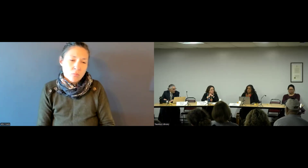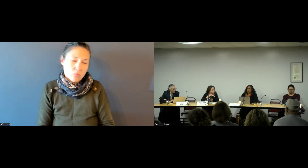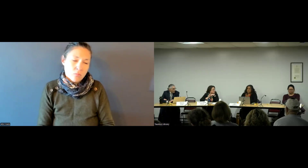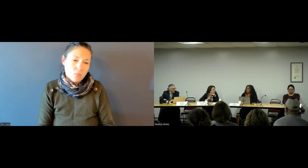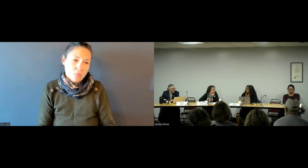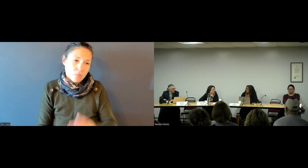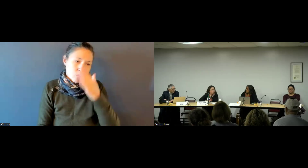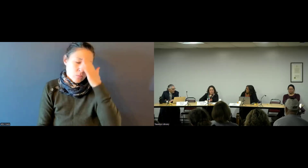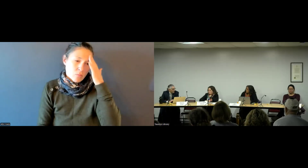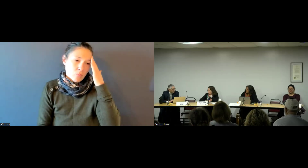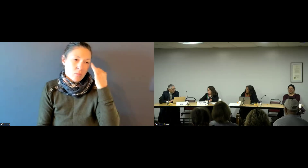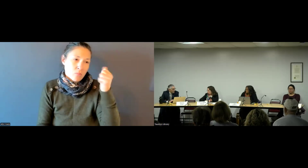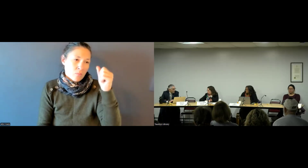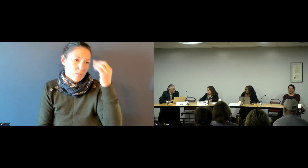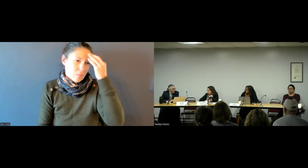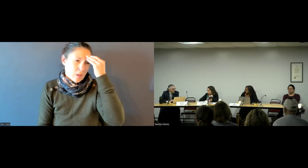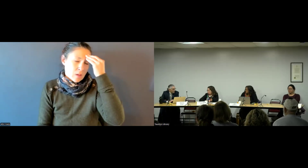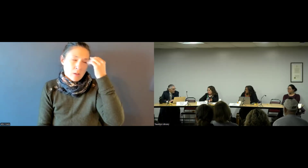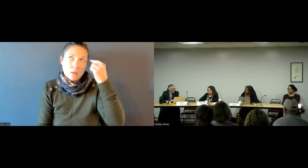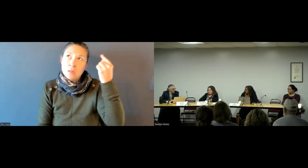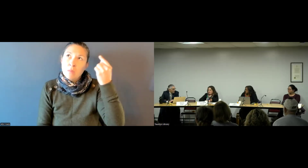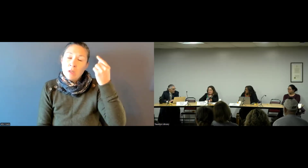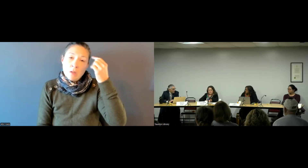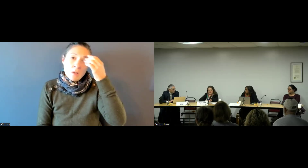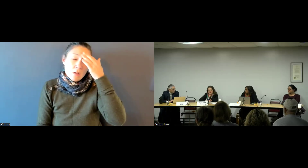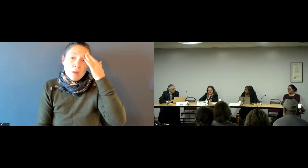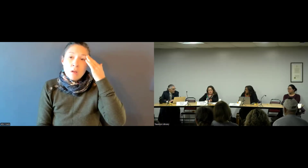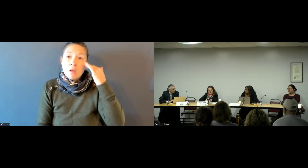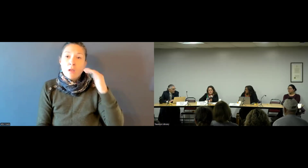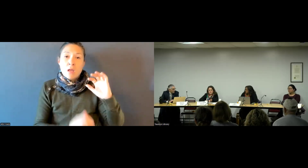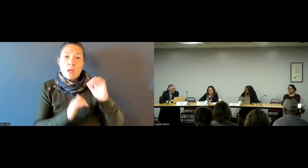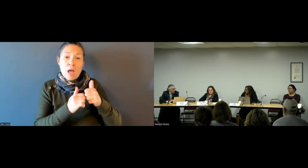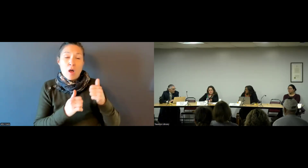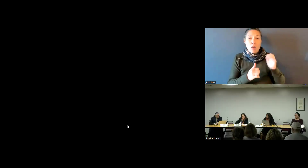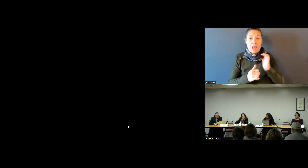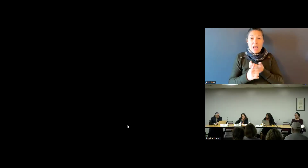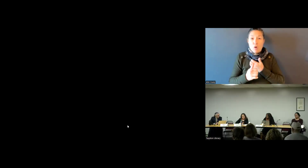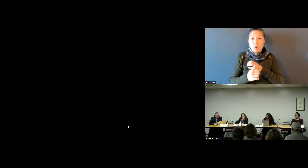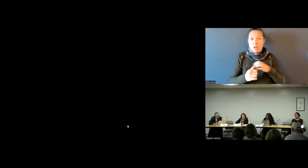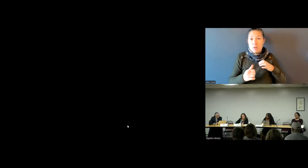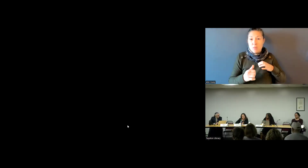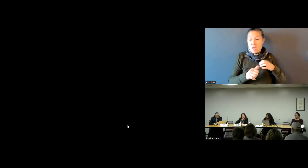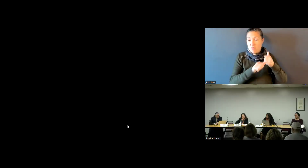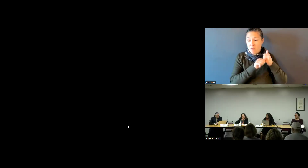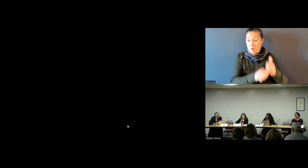just thinking this out loud, but one way of following up might be for our office to meet with you,